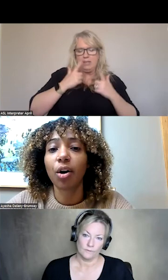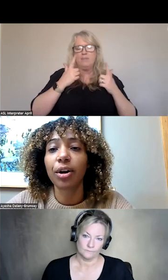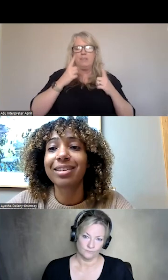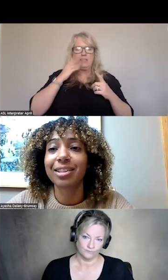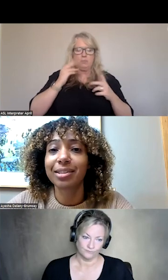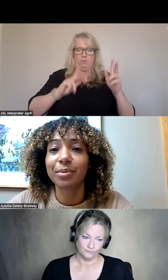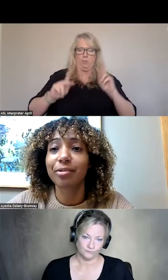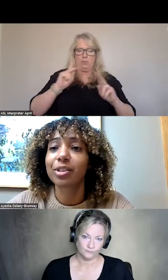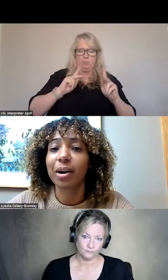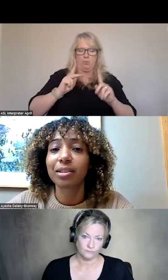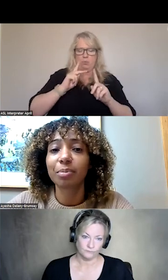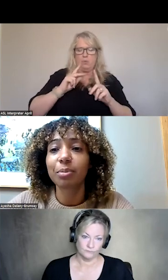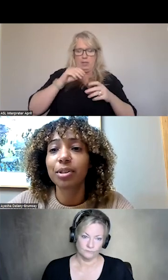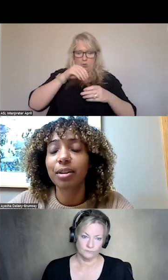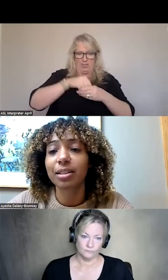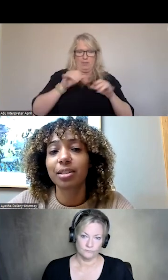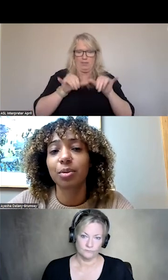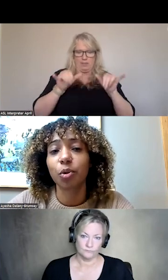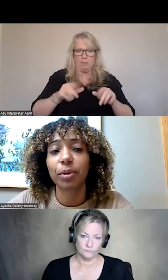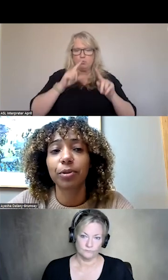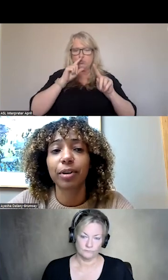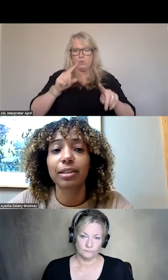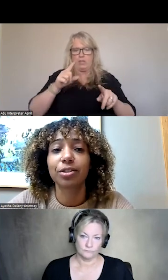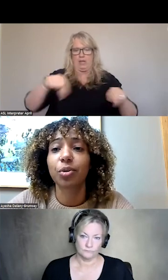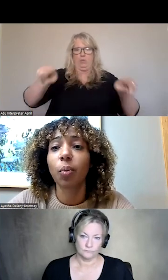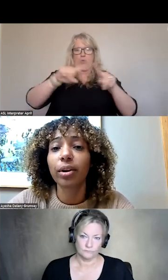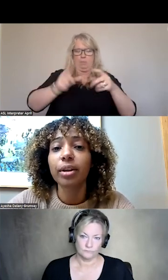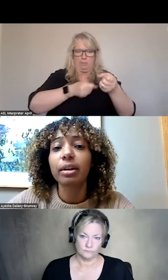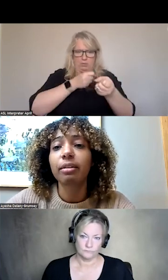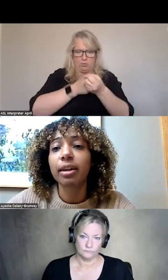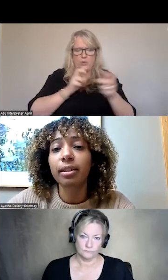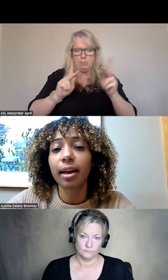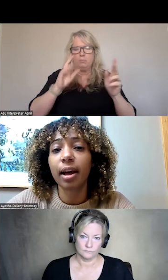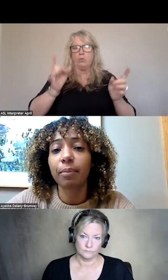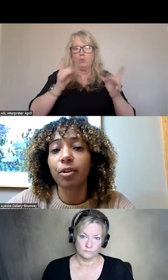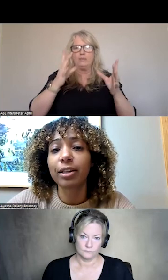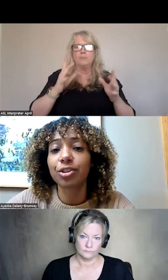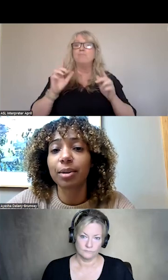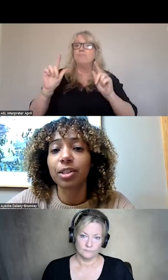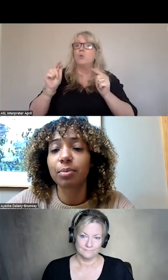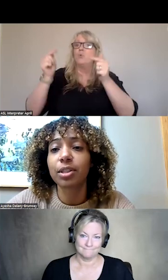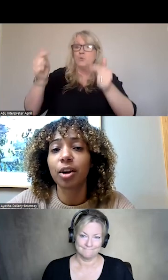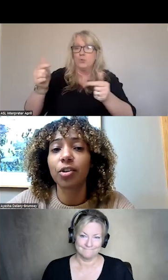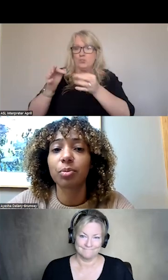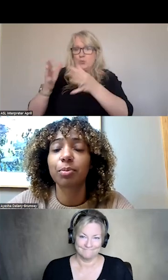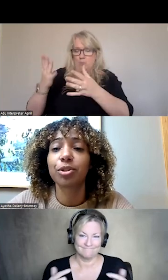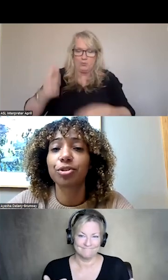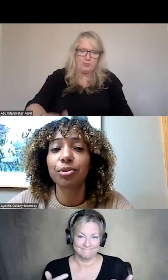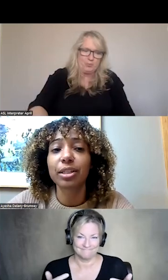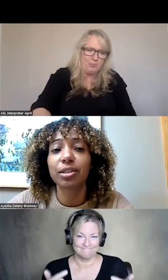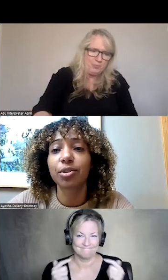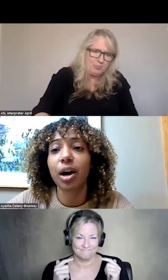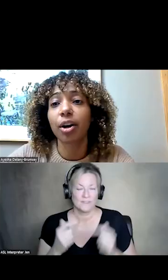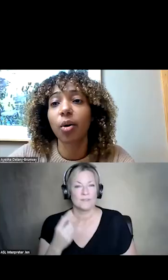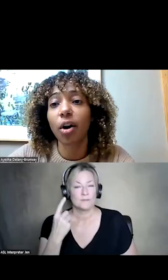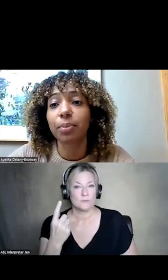who are in the systems that respond to people in crisis and support people in crisis. So one thing that the Crisis Jam team is encouraging people to do